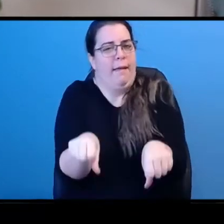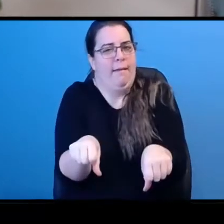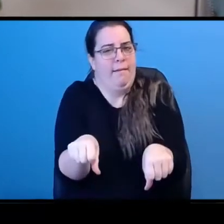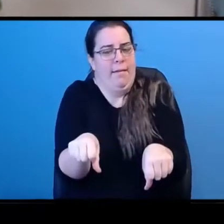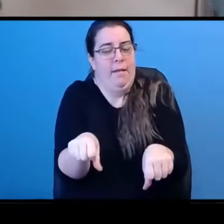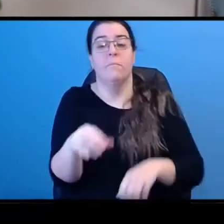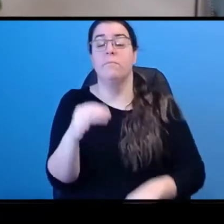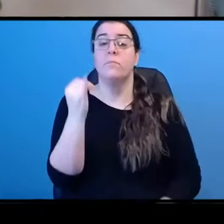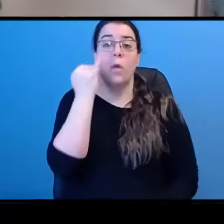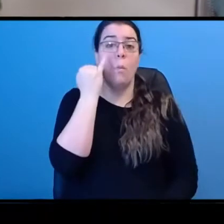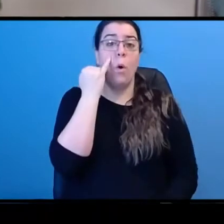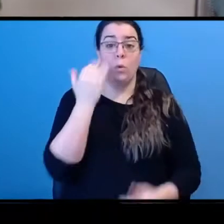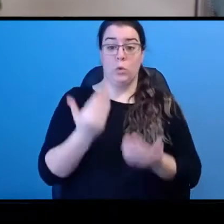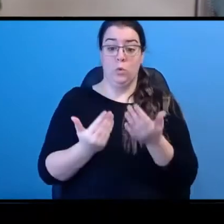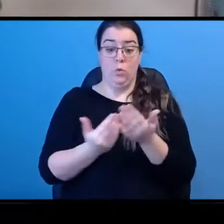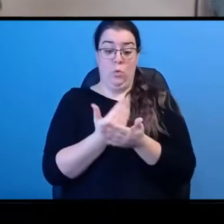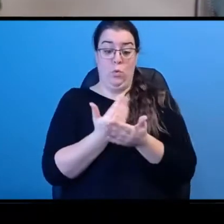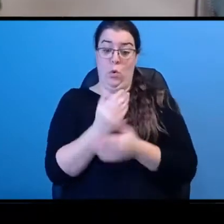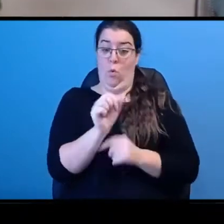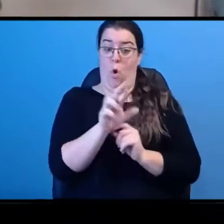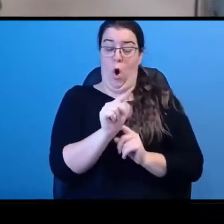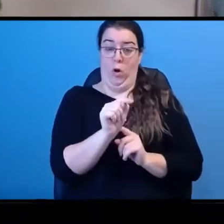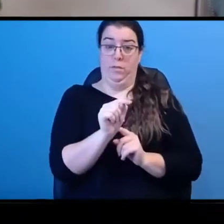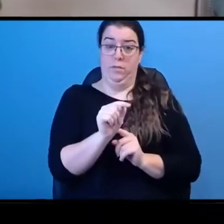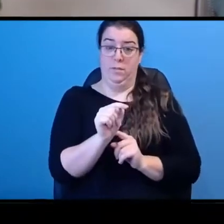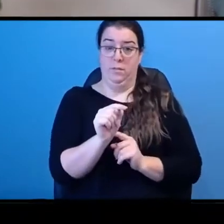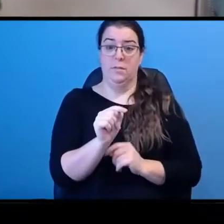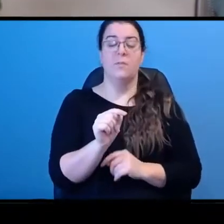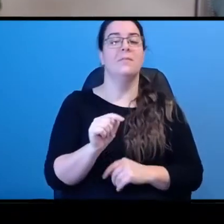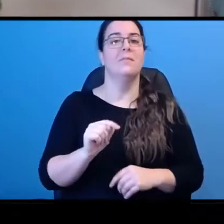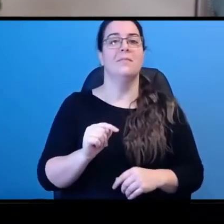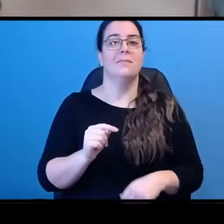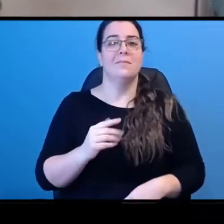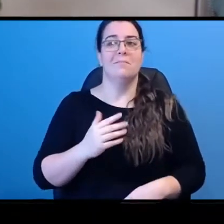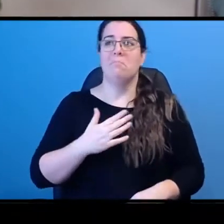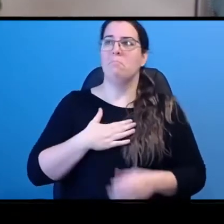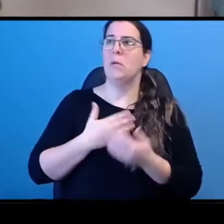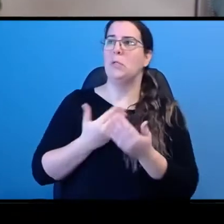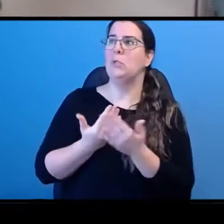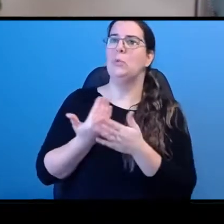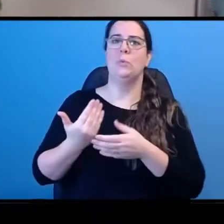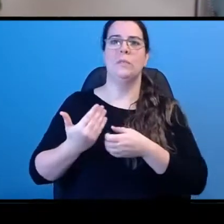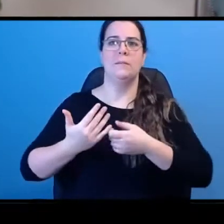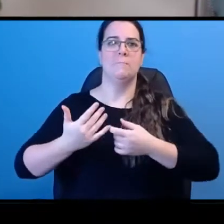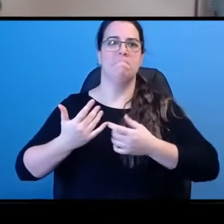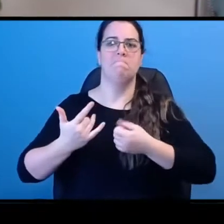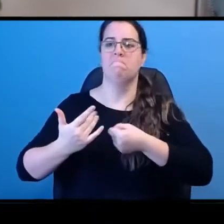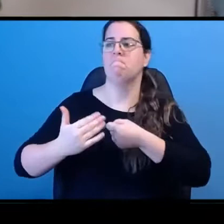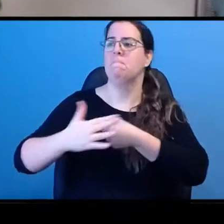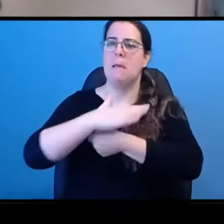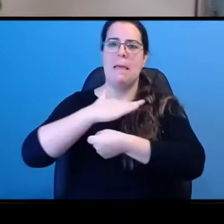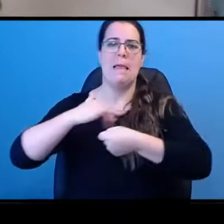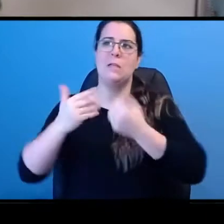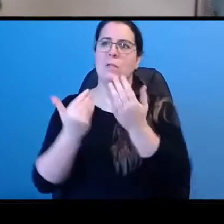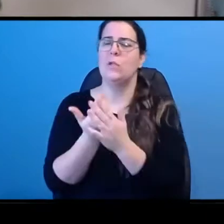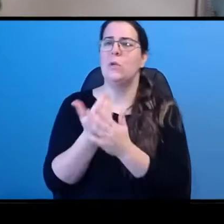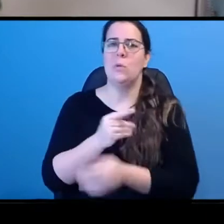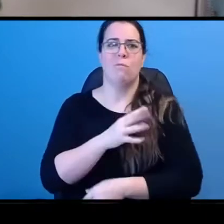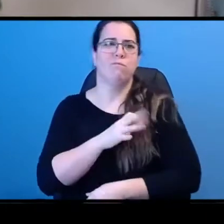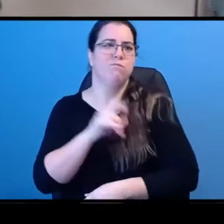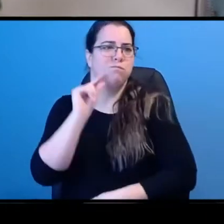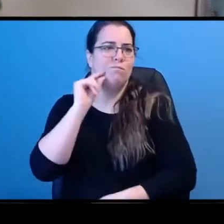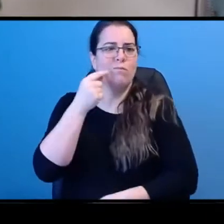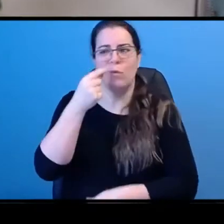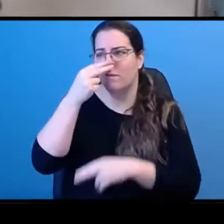sort of like, creating your own unique space where you create interesting and unique things. It can be really challenging